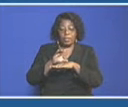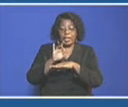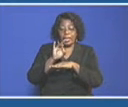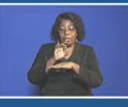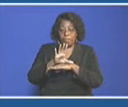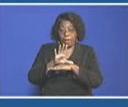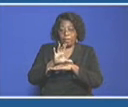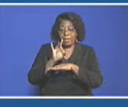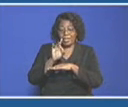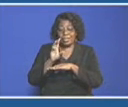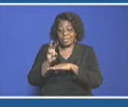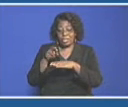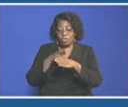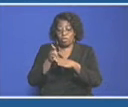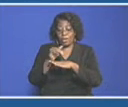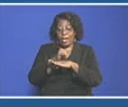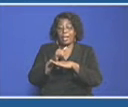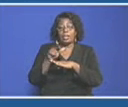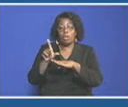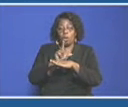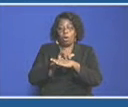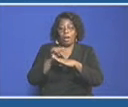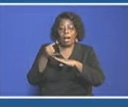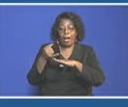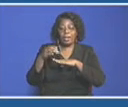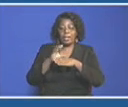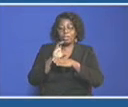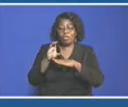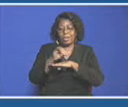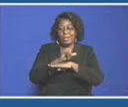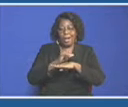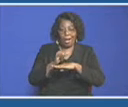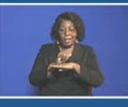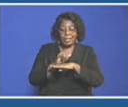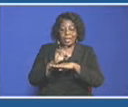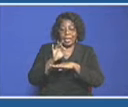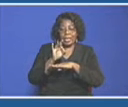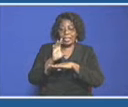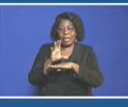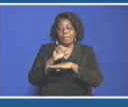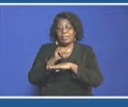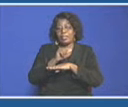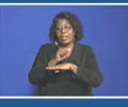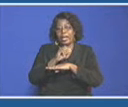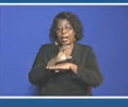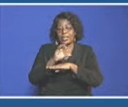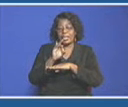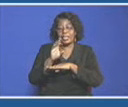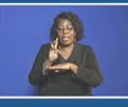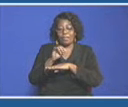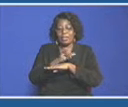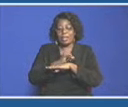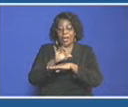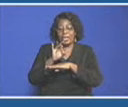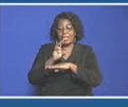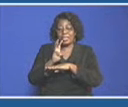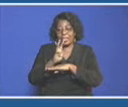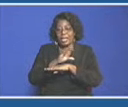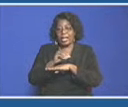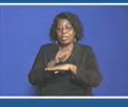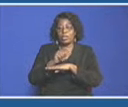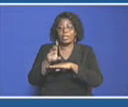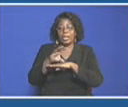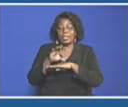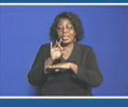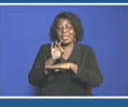85s, 86 in Rikert Island, Clarencetown, Long Island, and Crooked Island, Betsy Bay, 87, Acklands, 87, Matthewtown, Inagua, 86, and the Turks